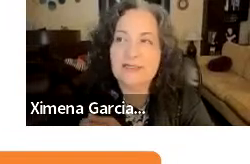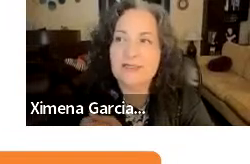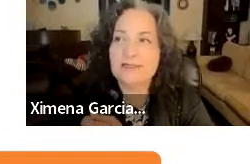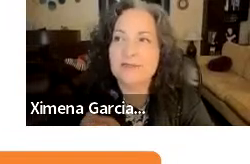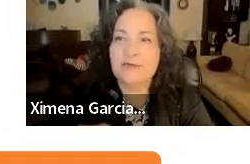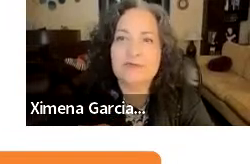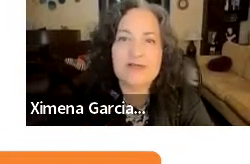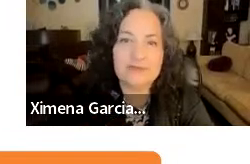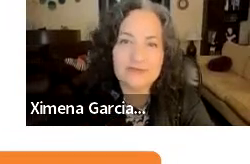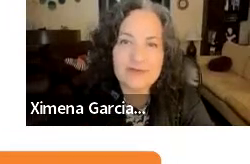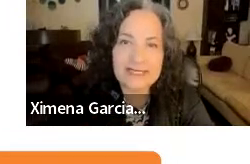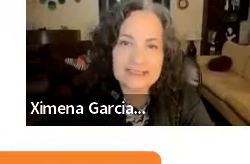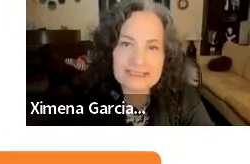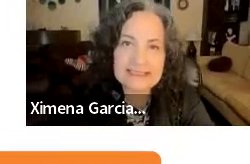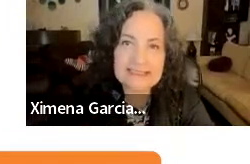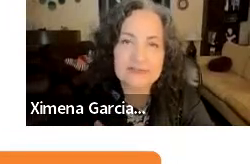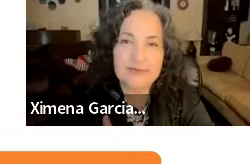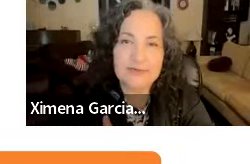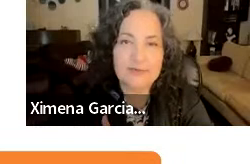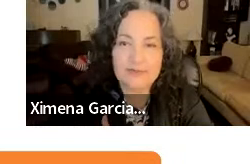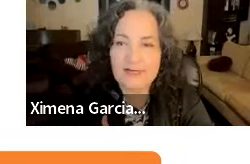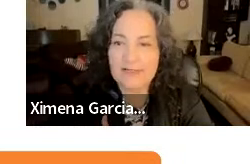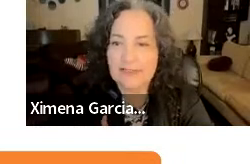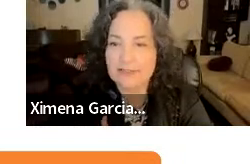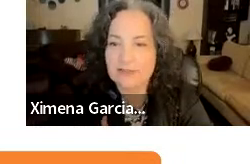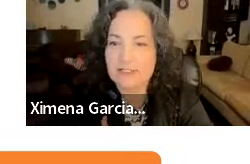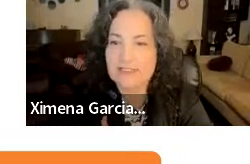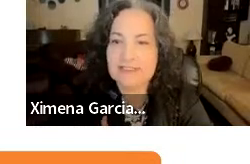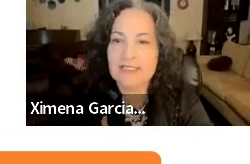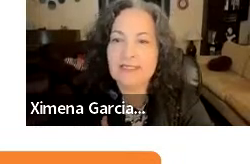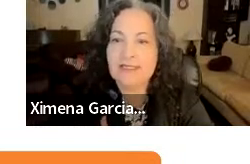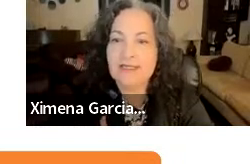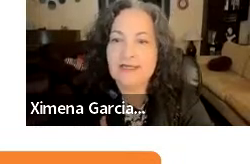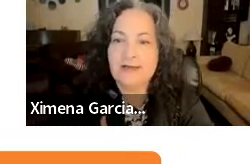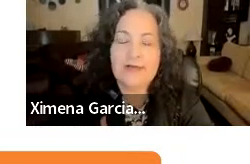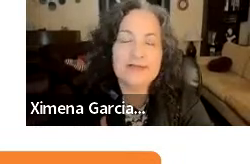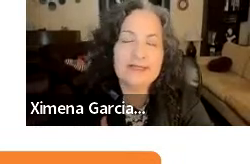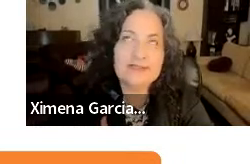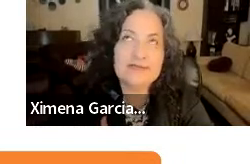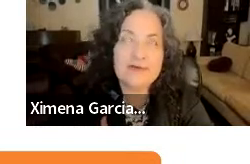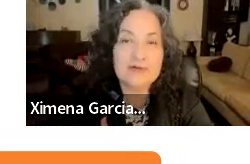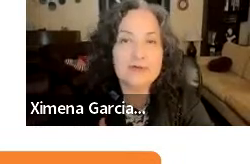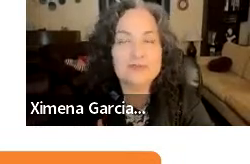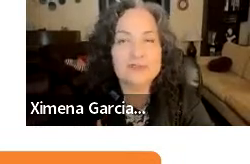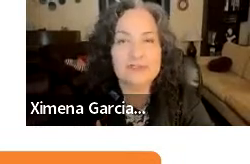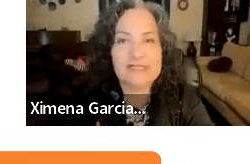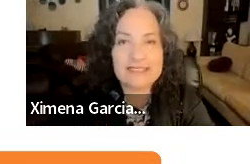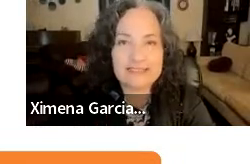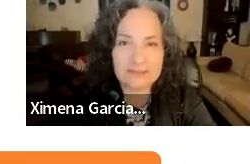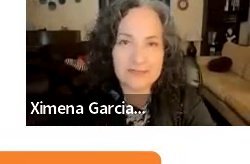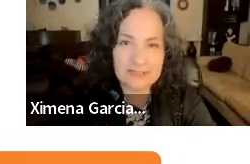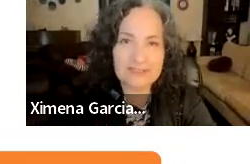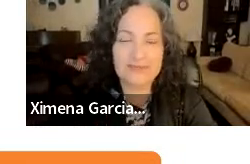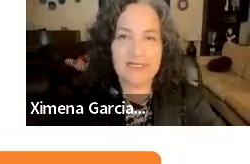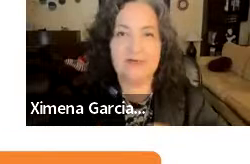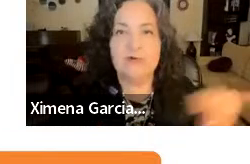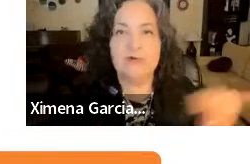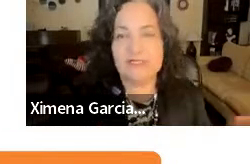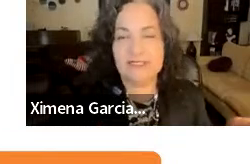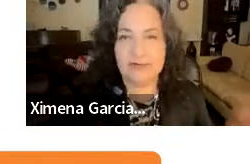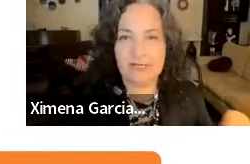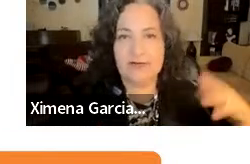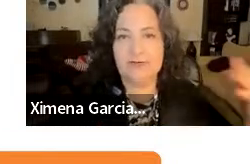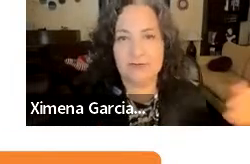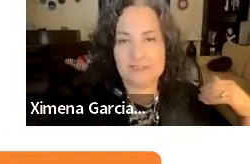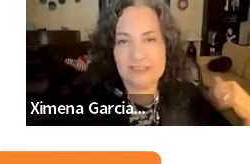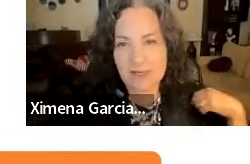meant to provide free vaccine to people without insurance. And then as a follow-up to last month's meeting when